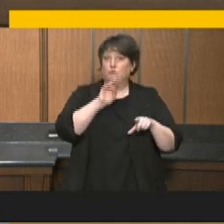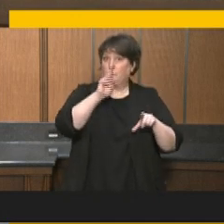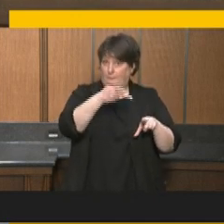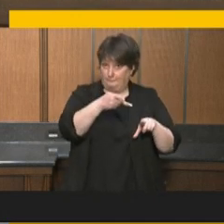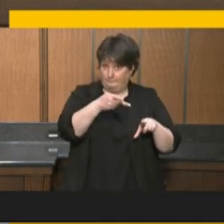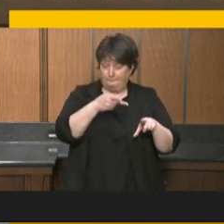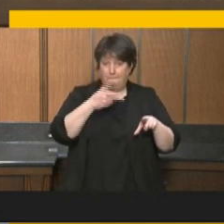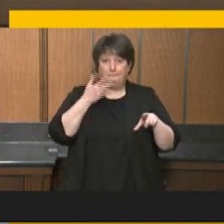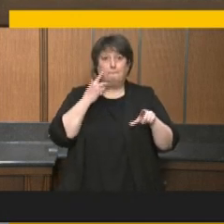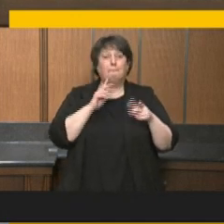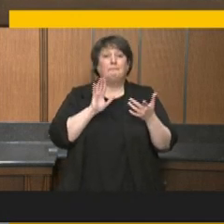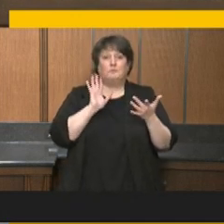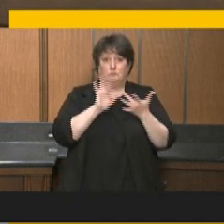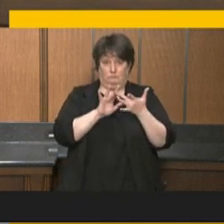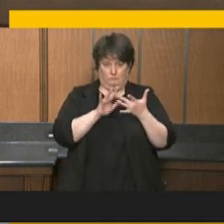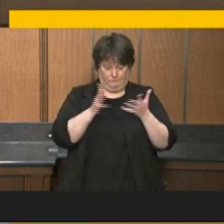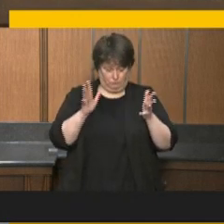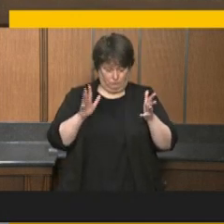Concerning